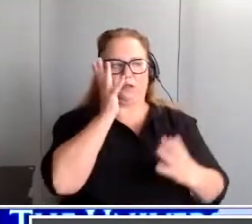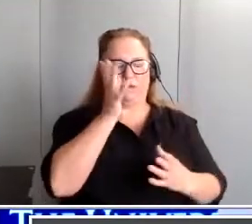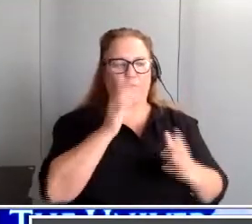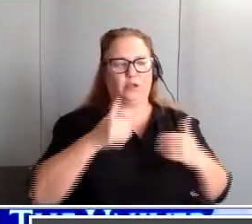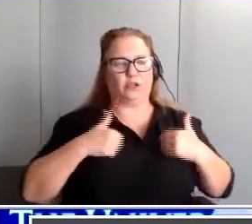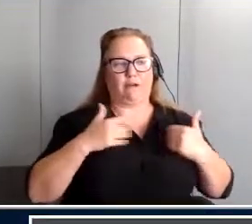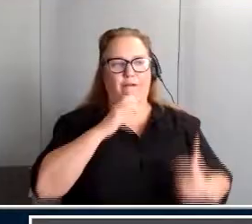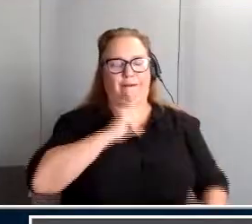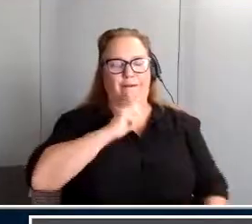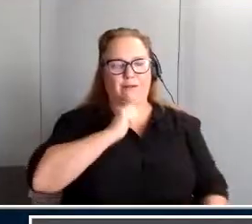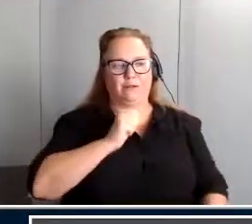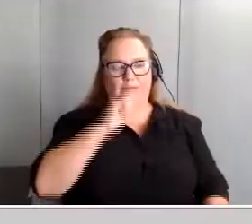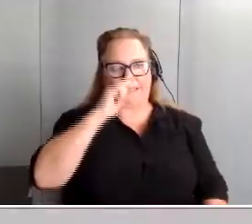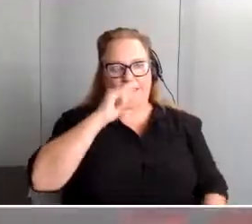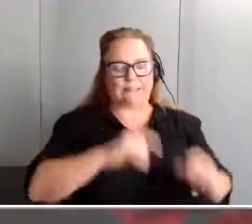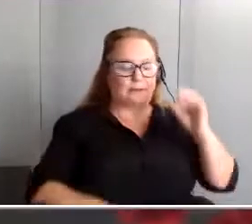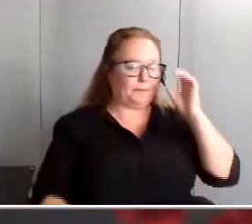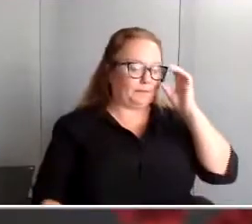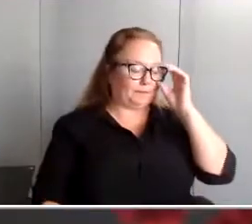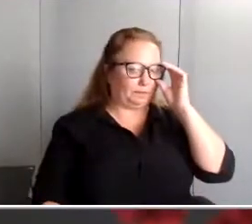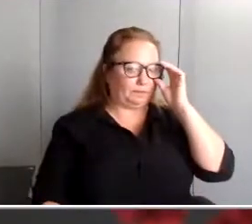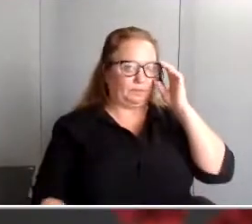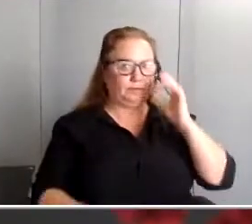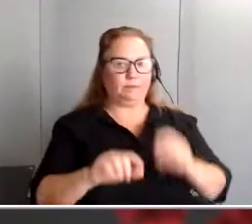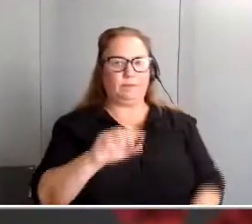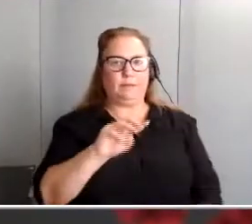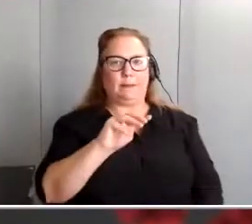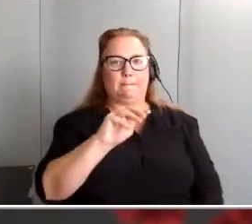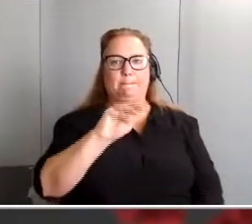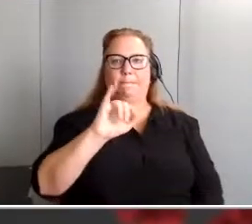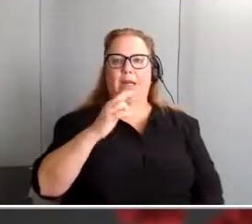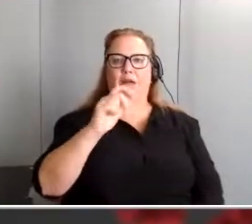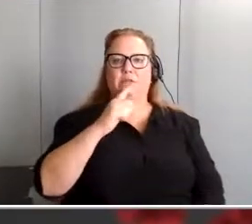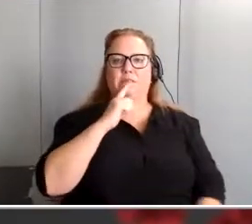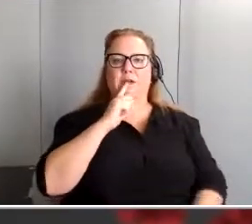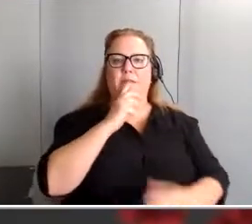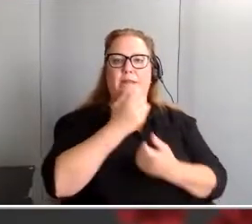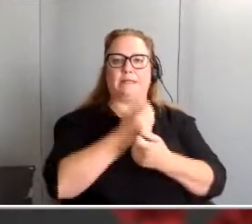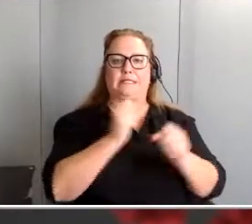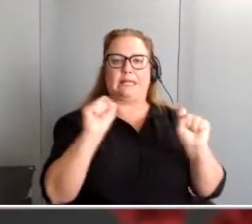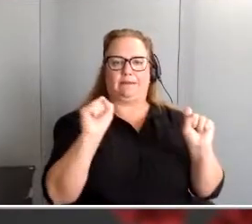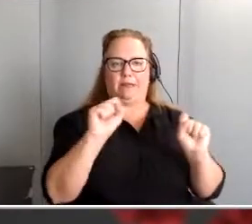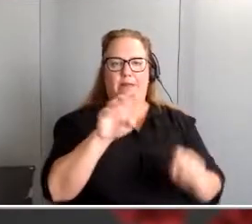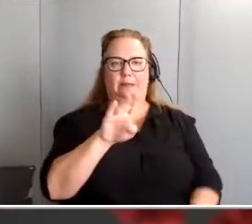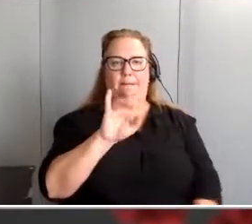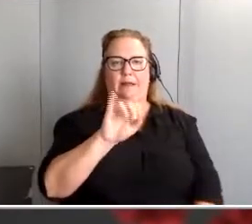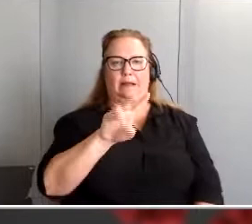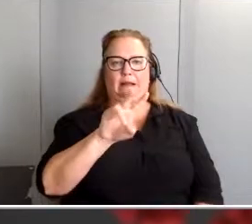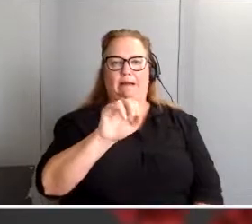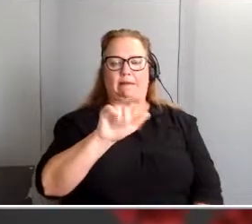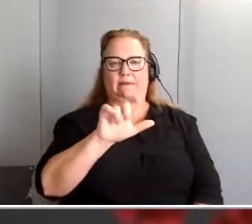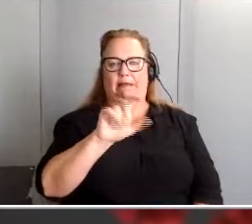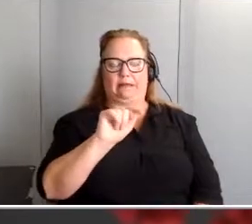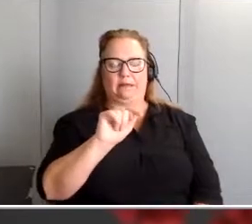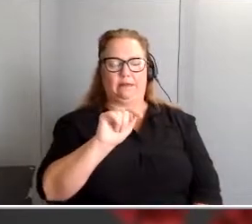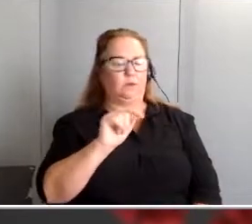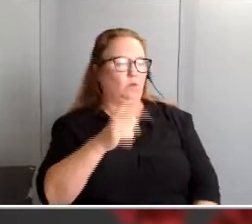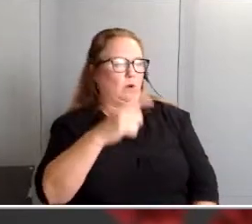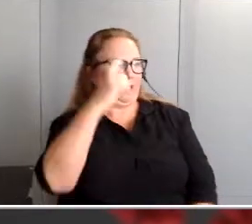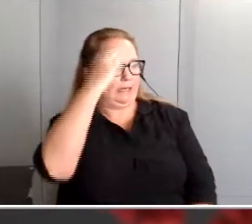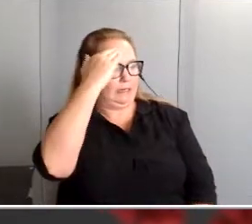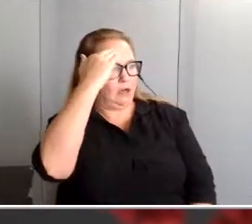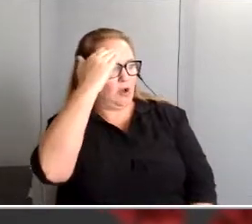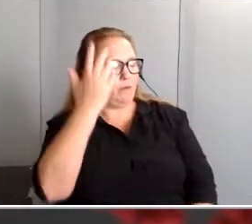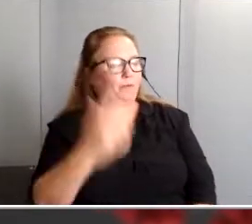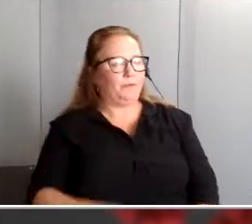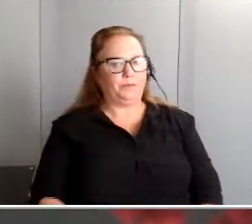groups. And another question is from Michael, just speaking to the safety of the bivalent vaccine, just what should we know? Yeah, I mean, there's